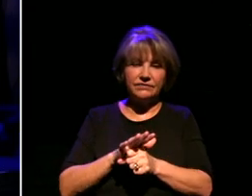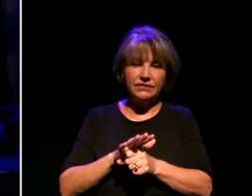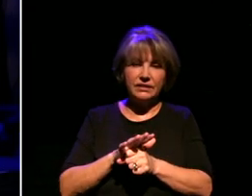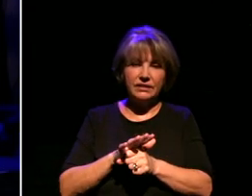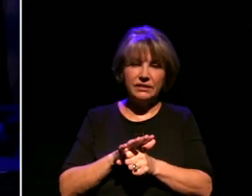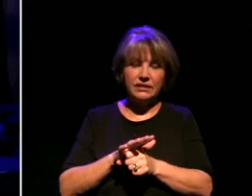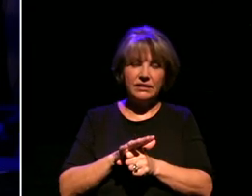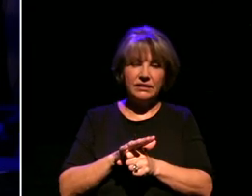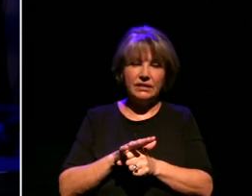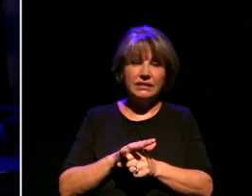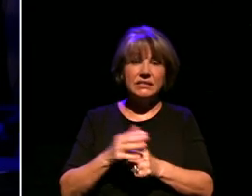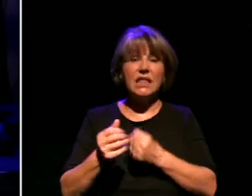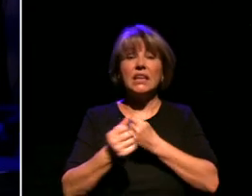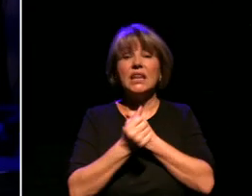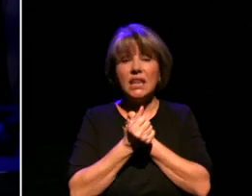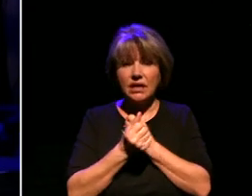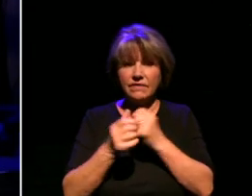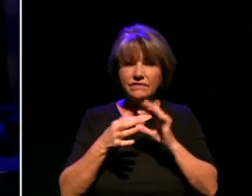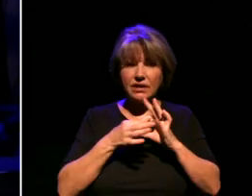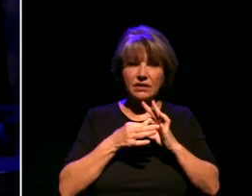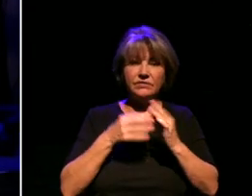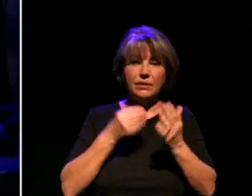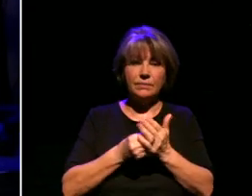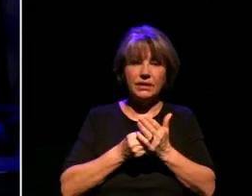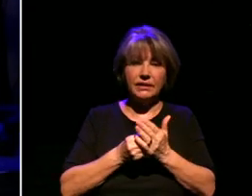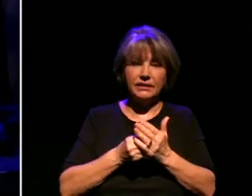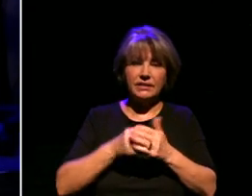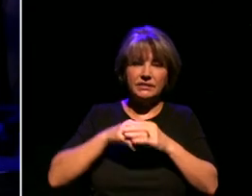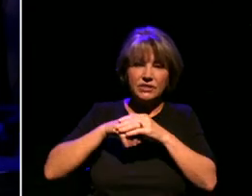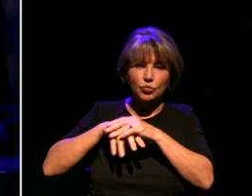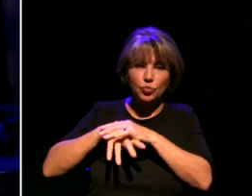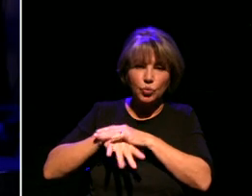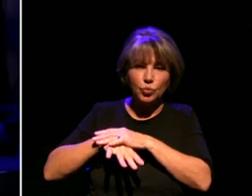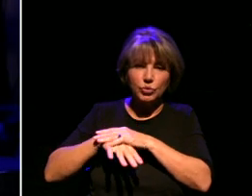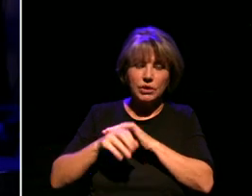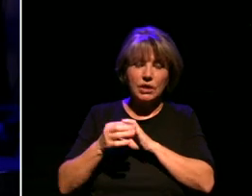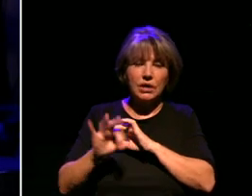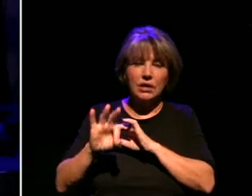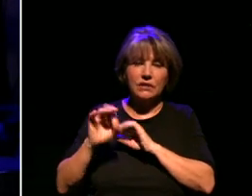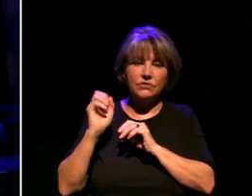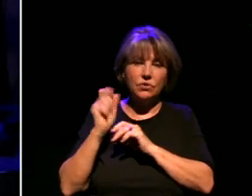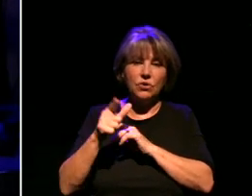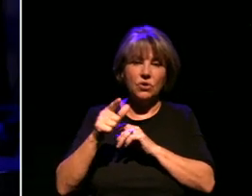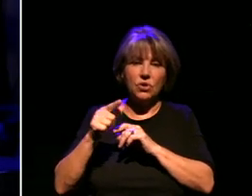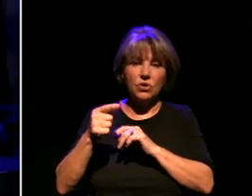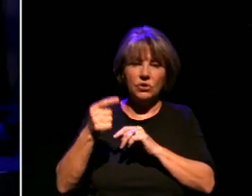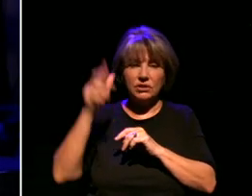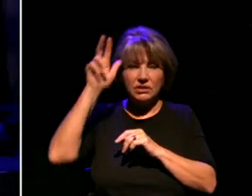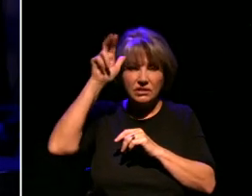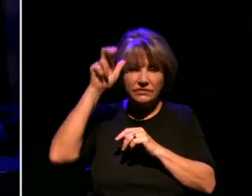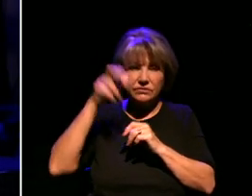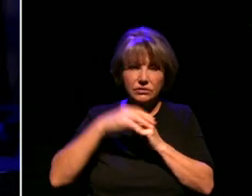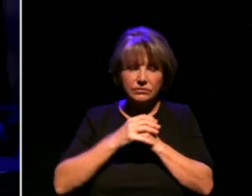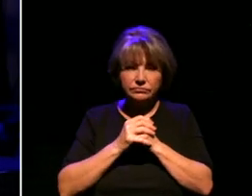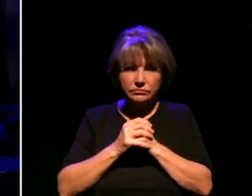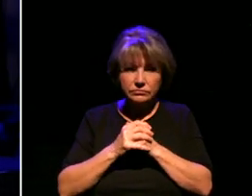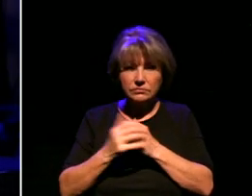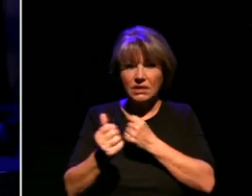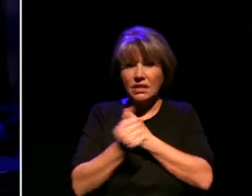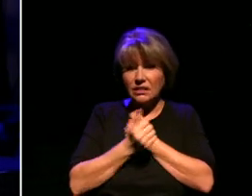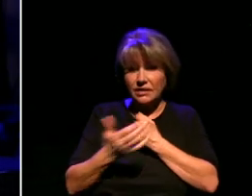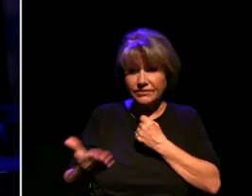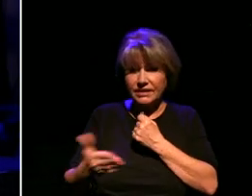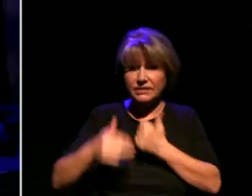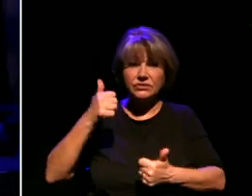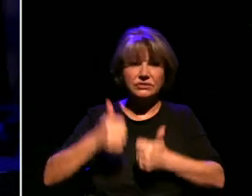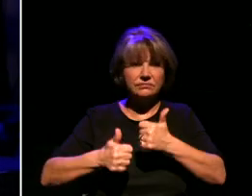the love of money that's the root of all evil. And so you can make that choice to either love your things or love God